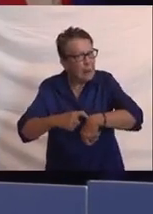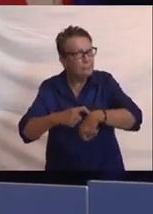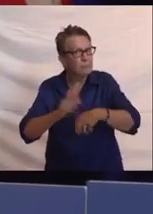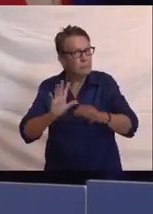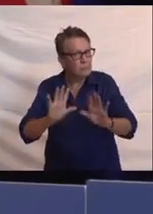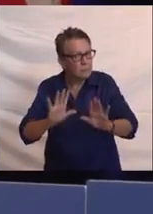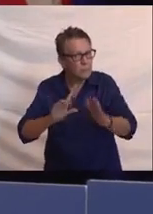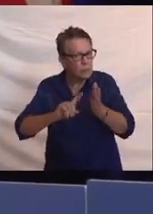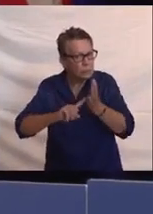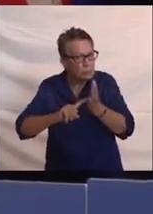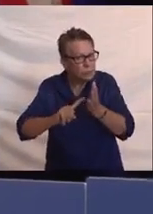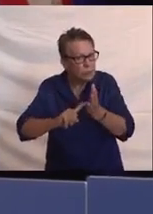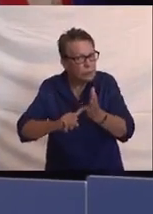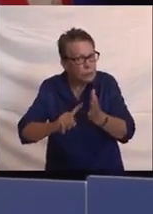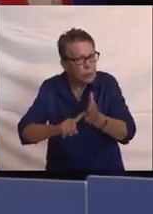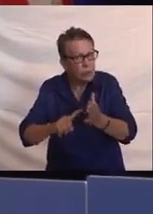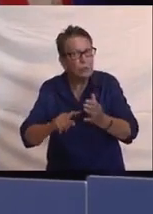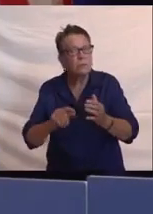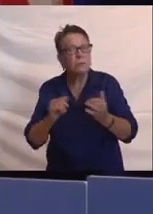on what they have.